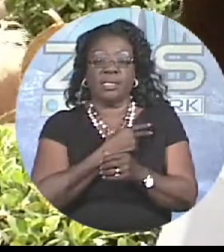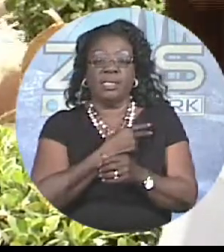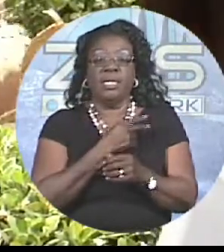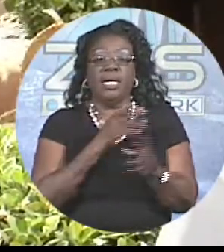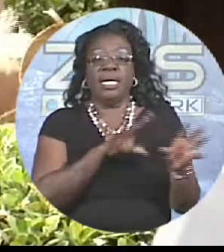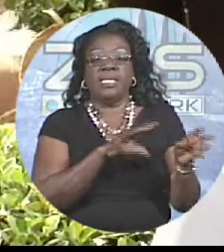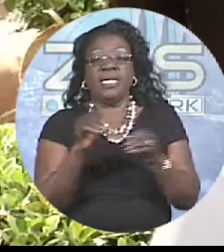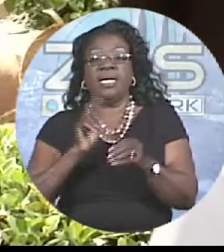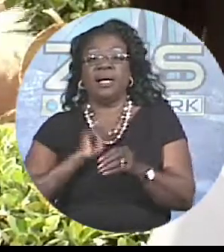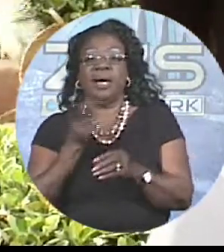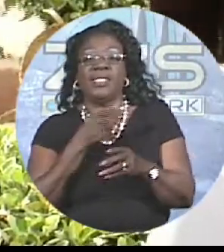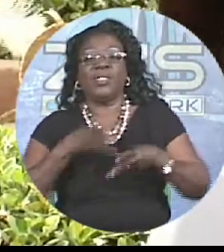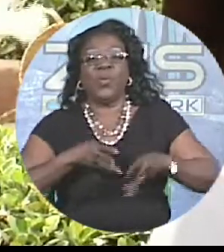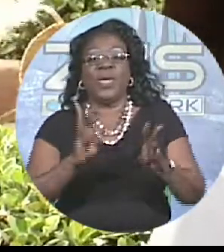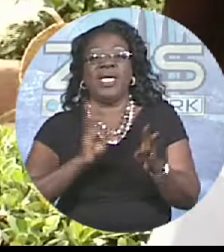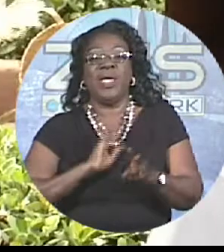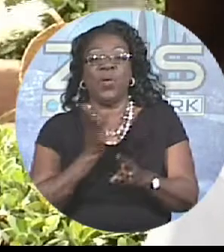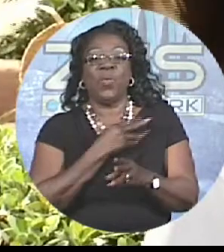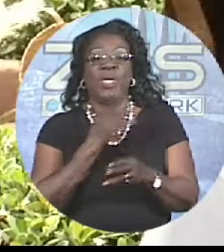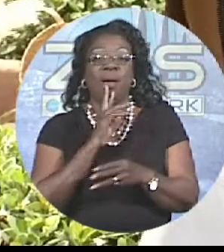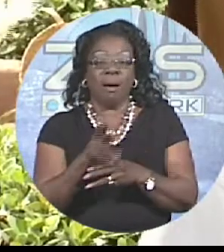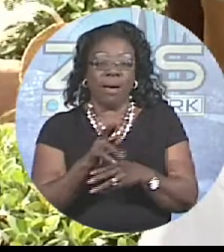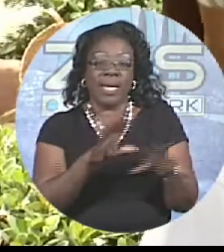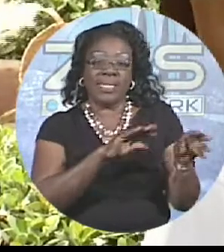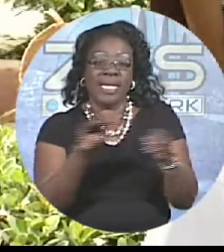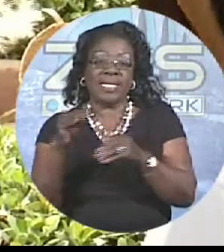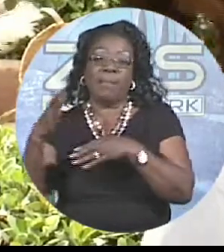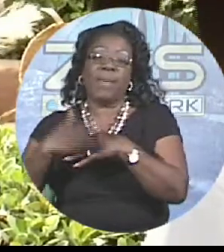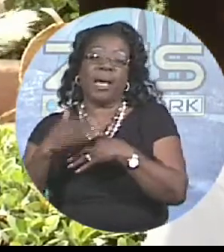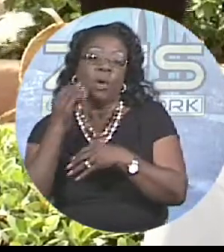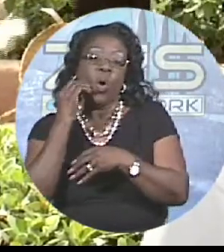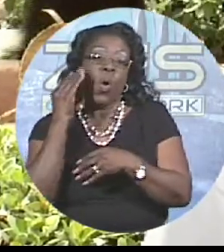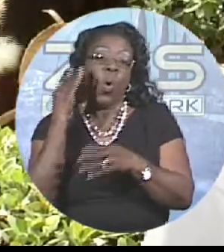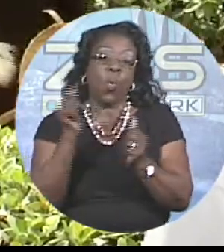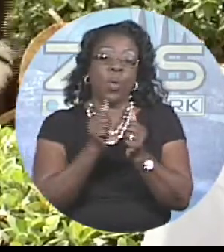us to where we are, and remember that and take that back with you, because they're going to come again.